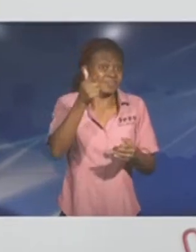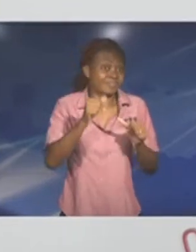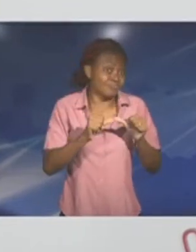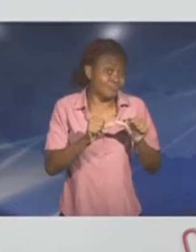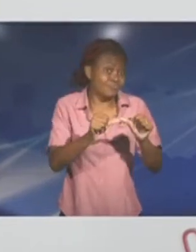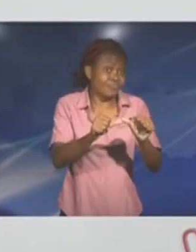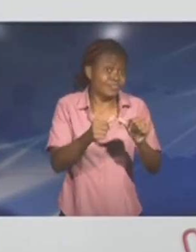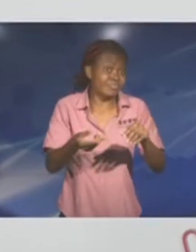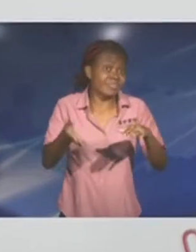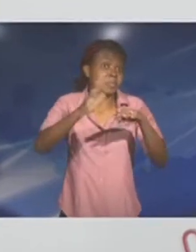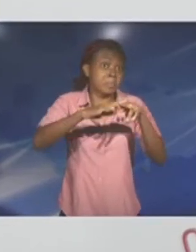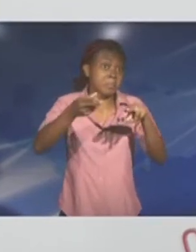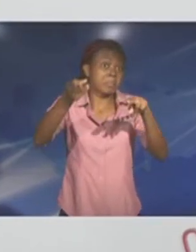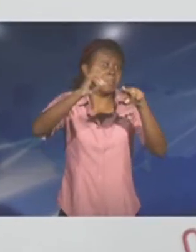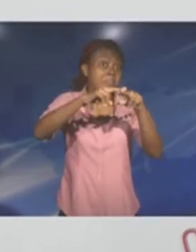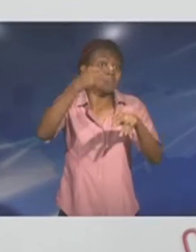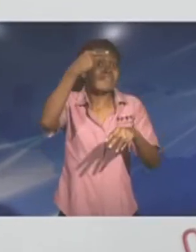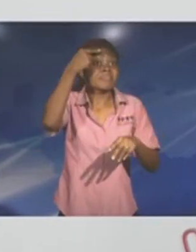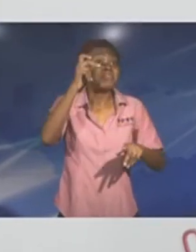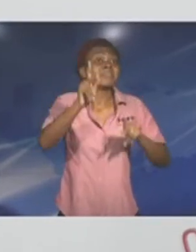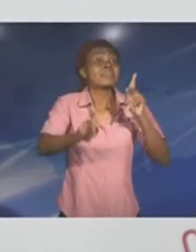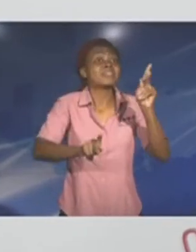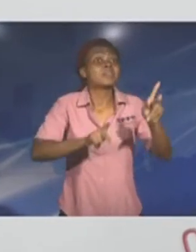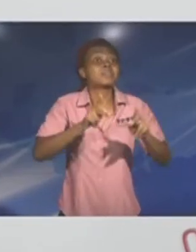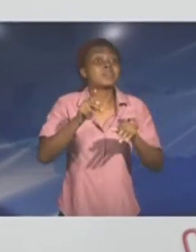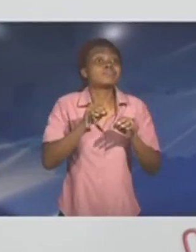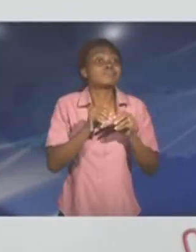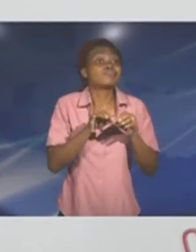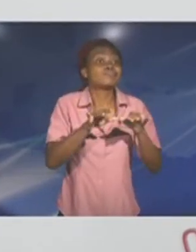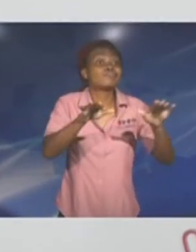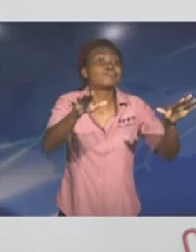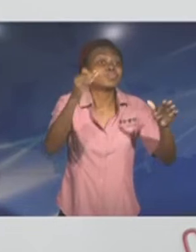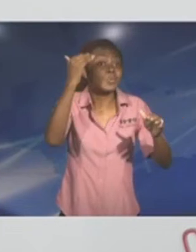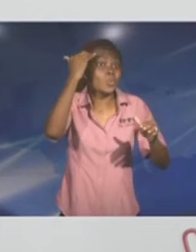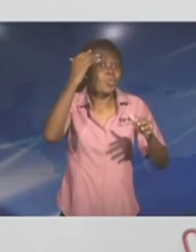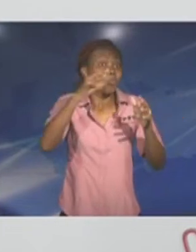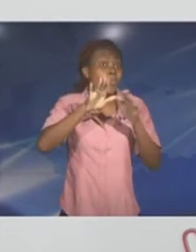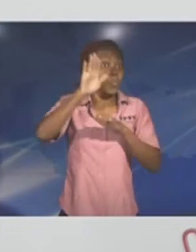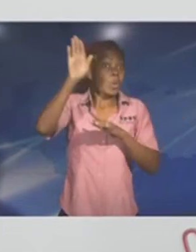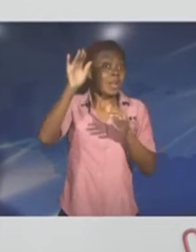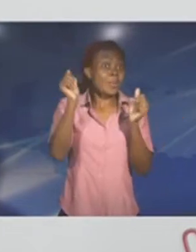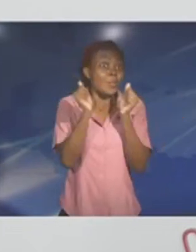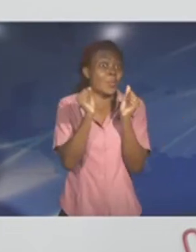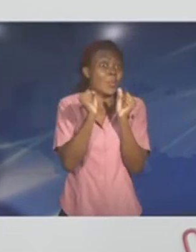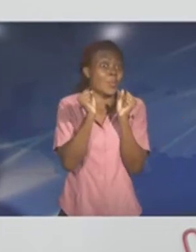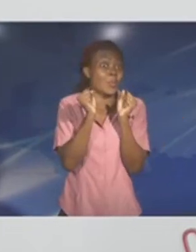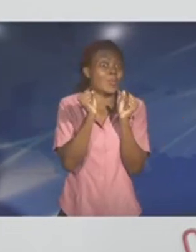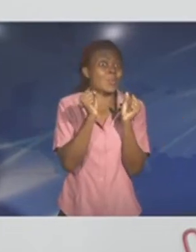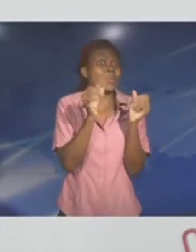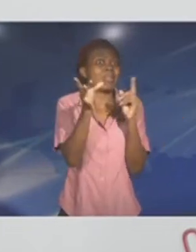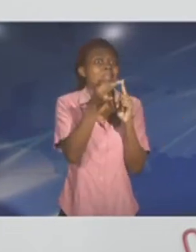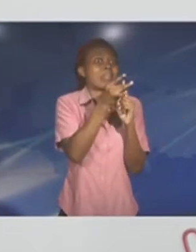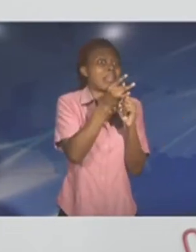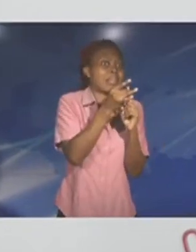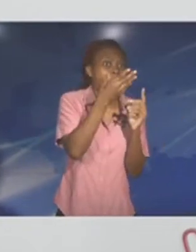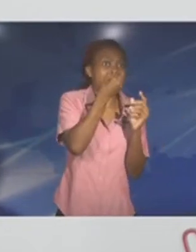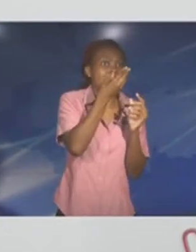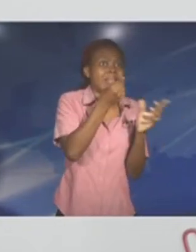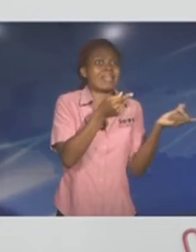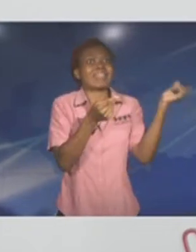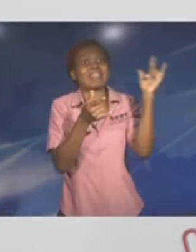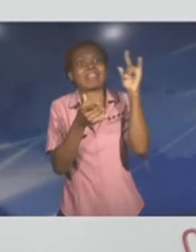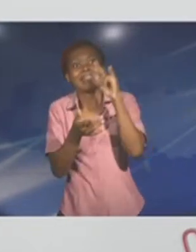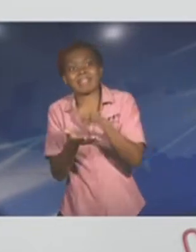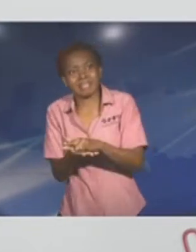as there's more transmission in the colder climates and more travel from the colder climates to our country. So again,